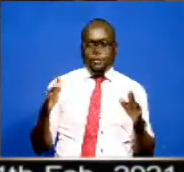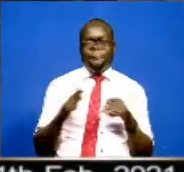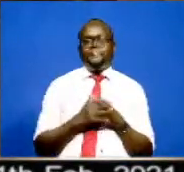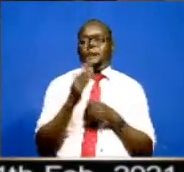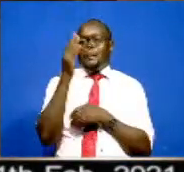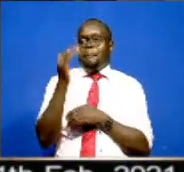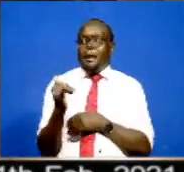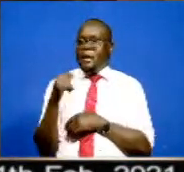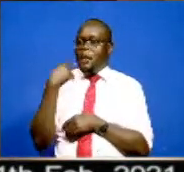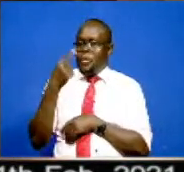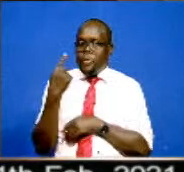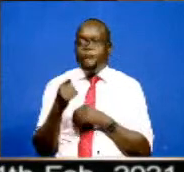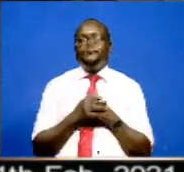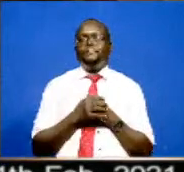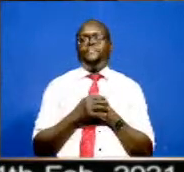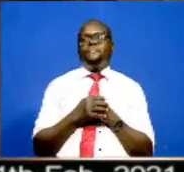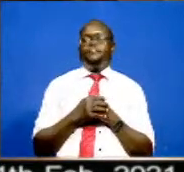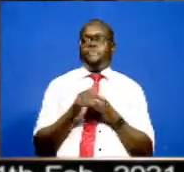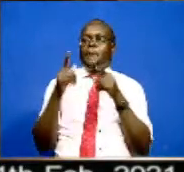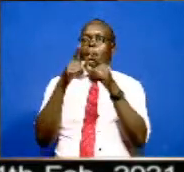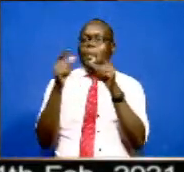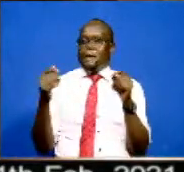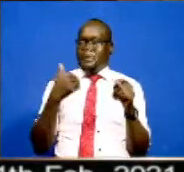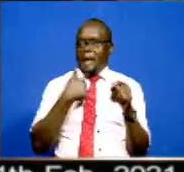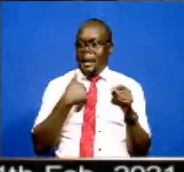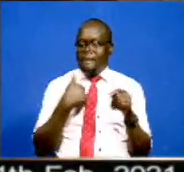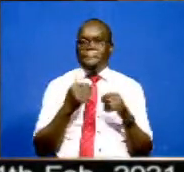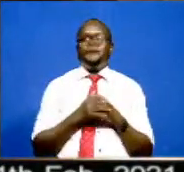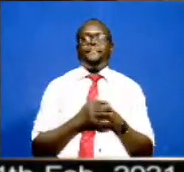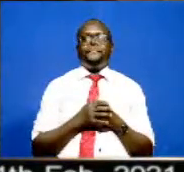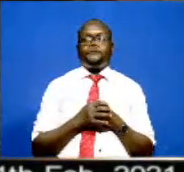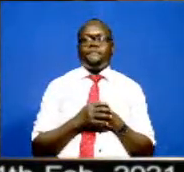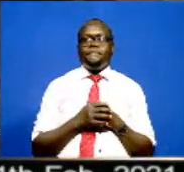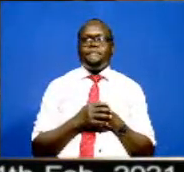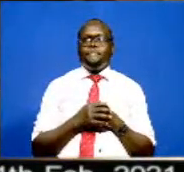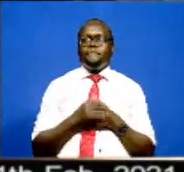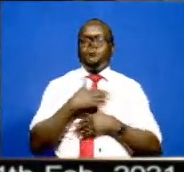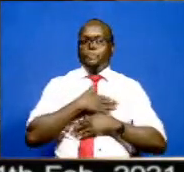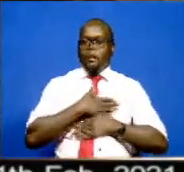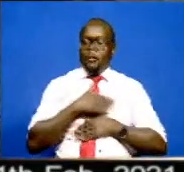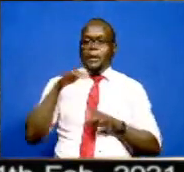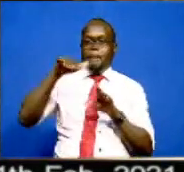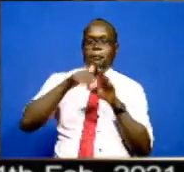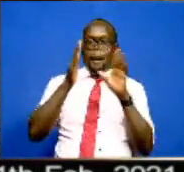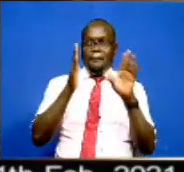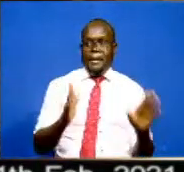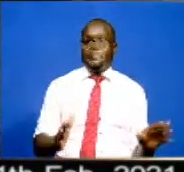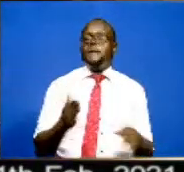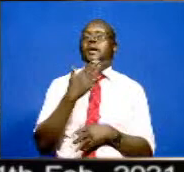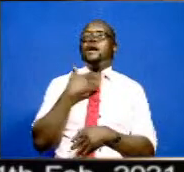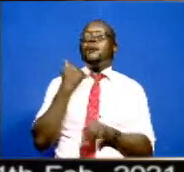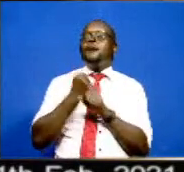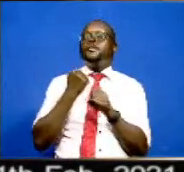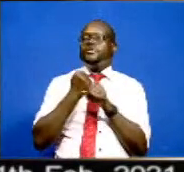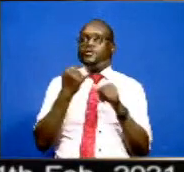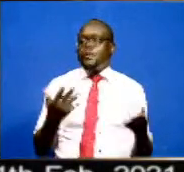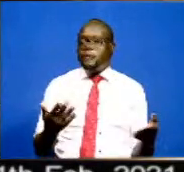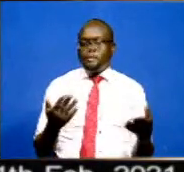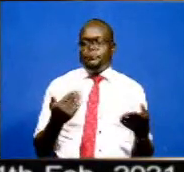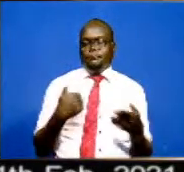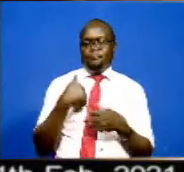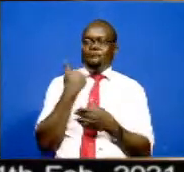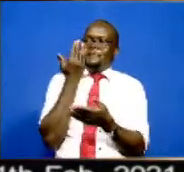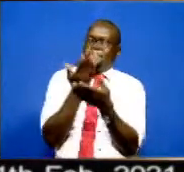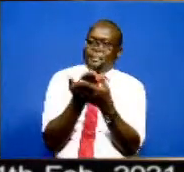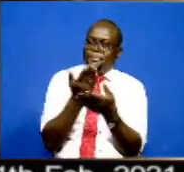by the comments that I had. Honourable members, I want to plead that we